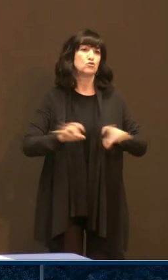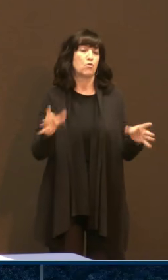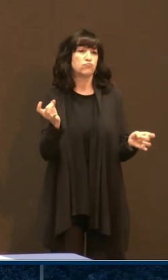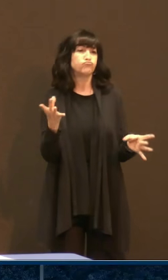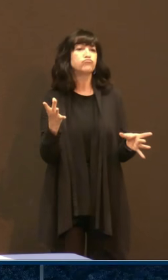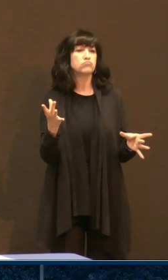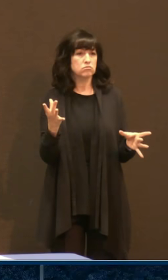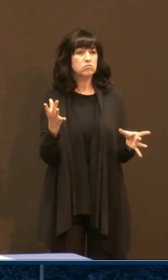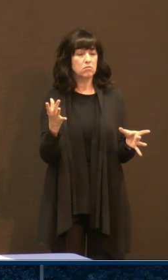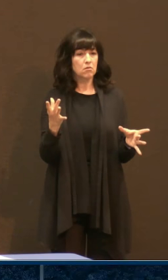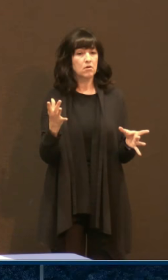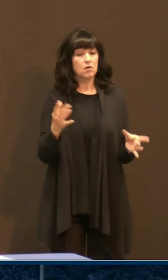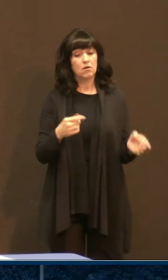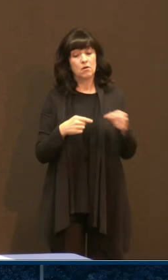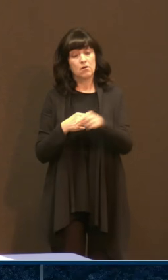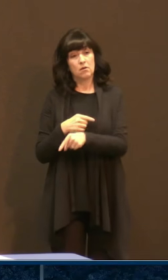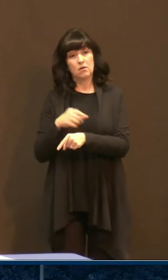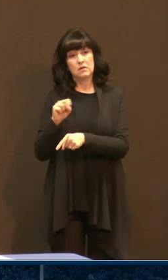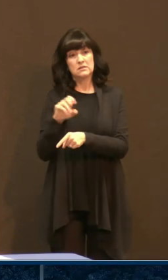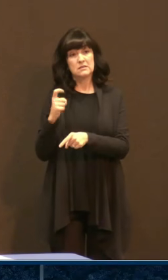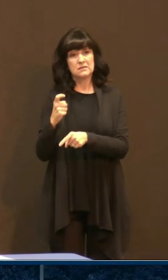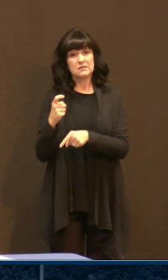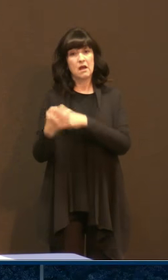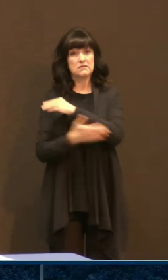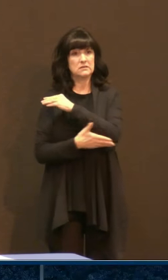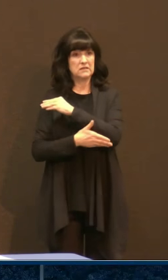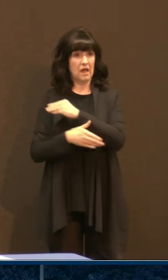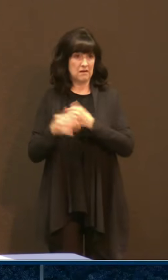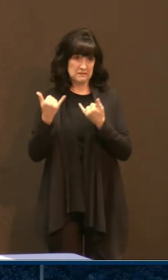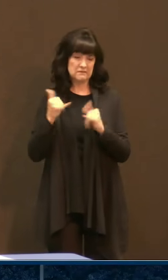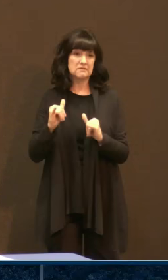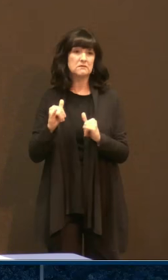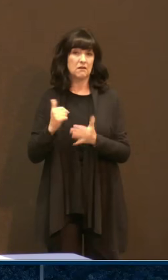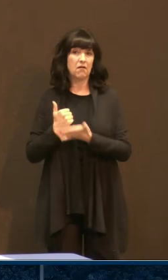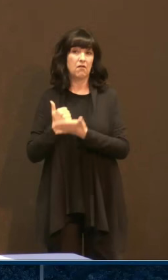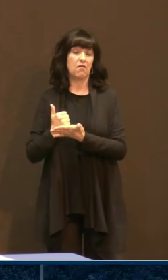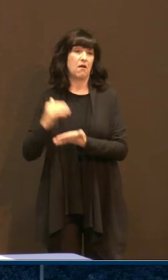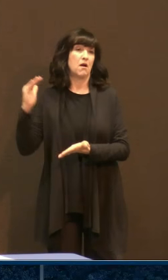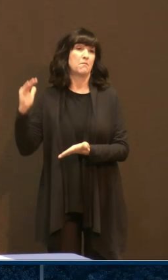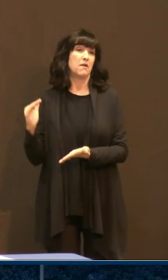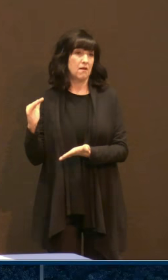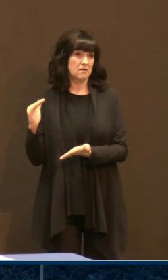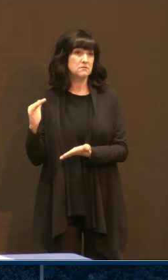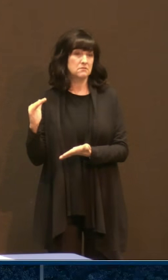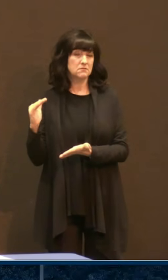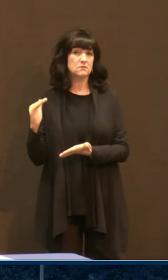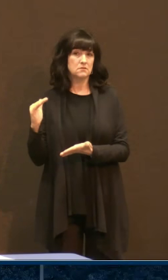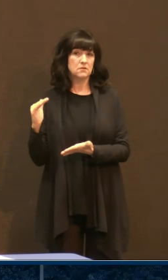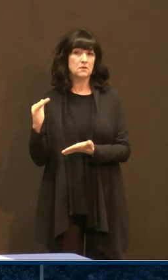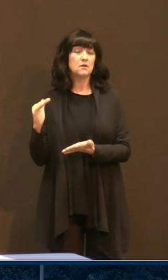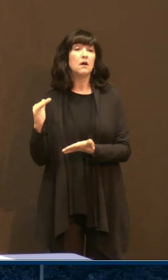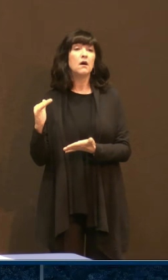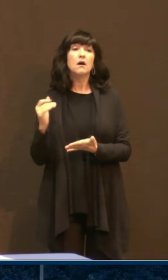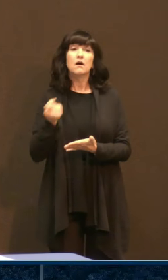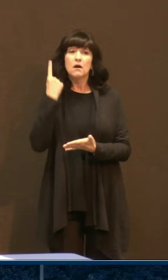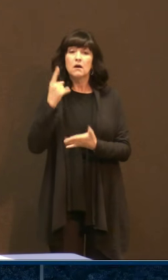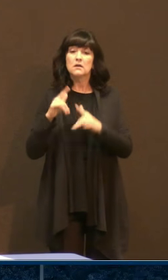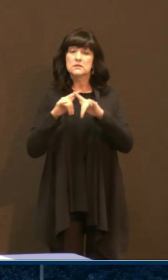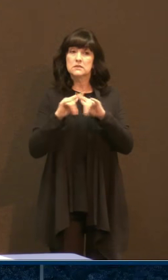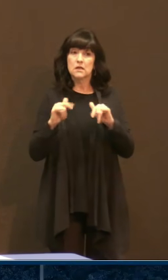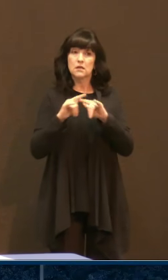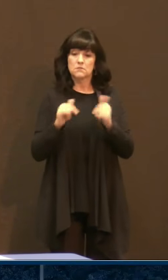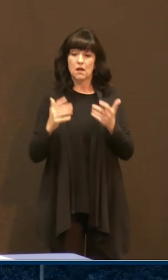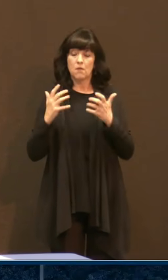there in Sussex County, and at the same time work on reopening the economy and